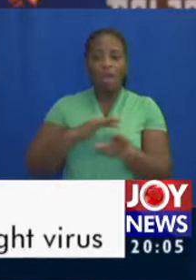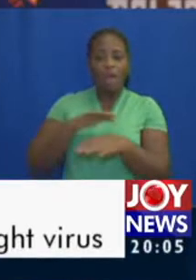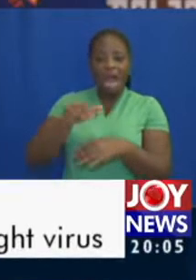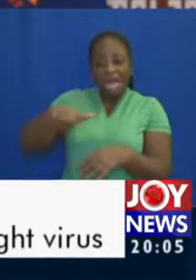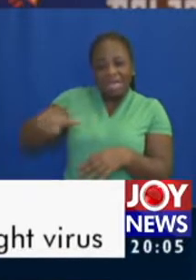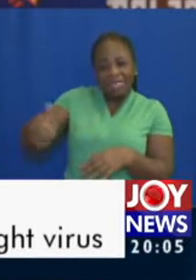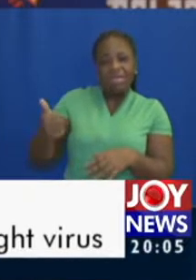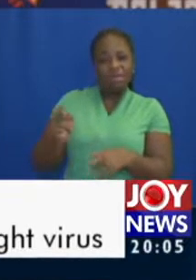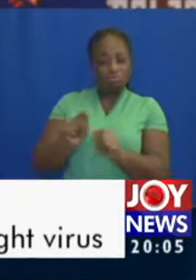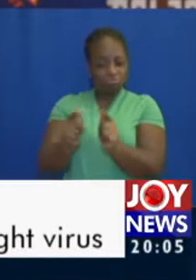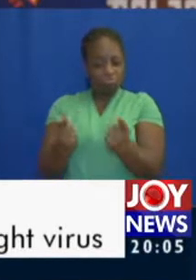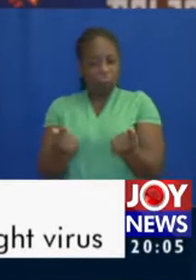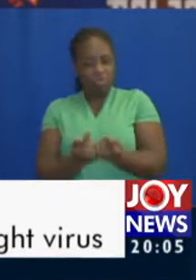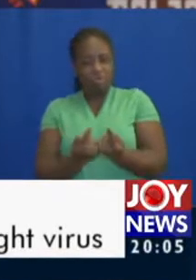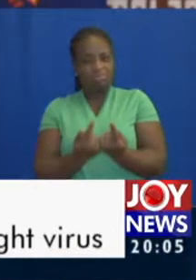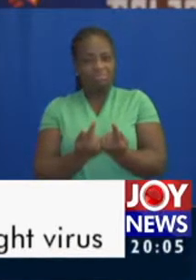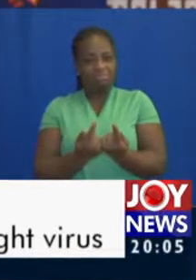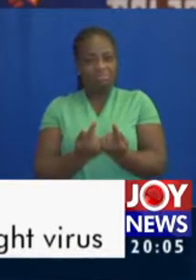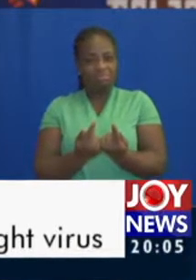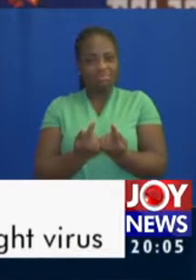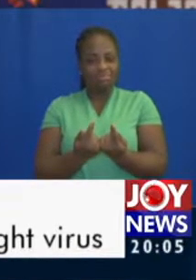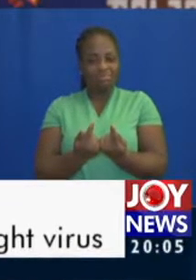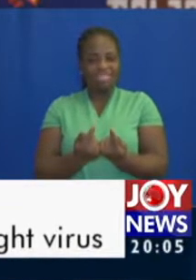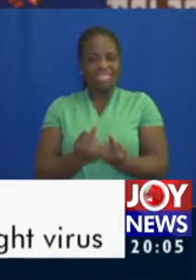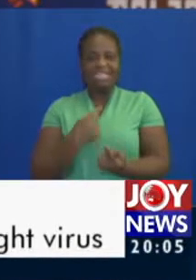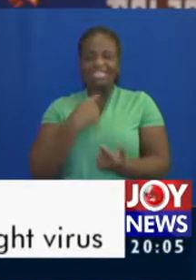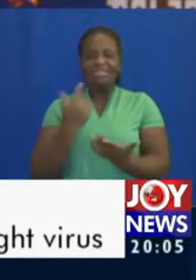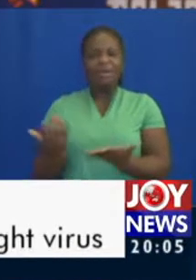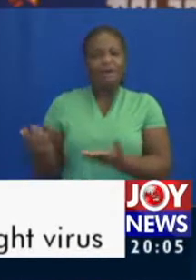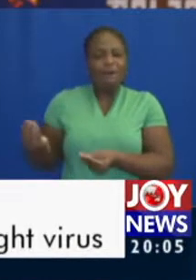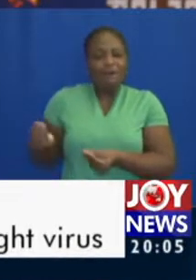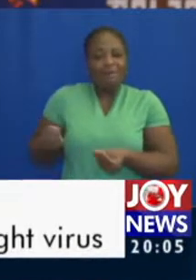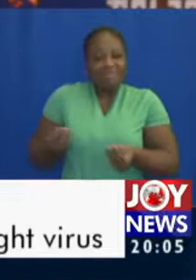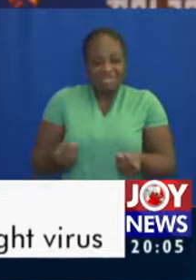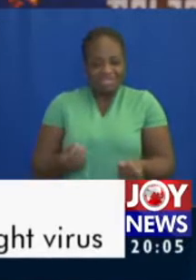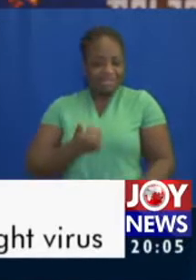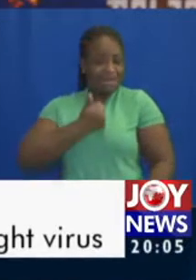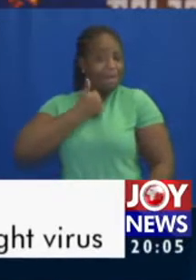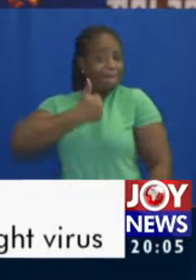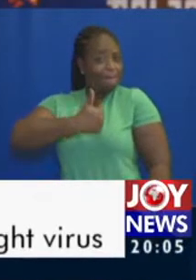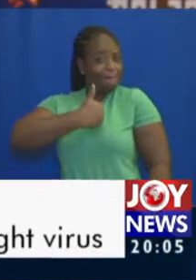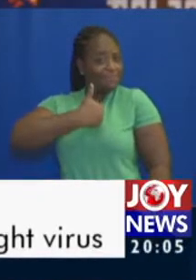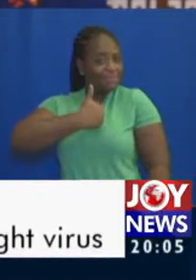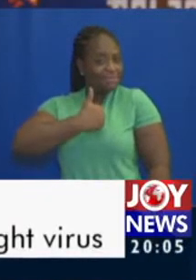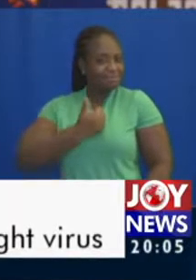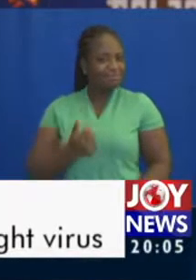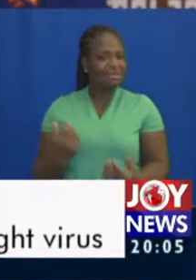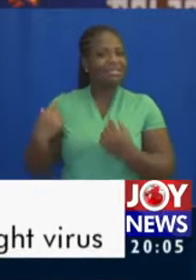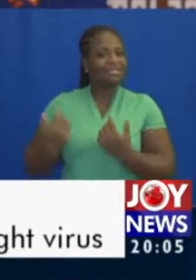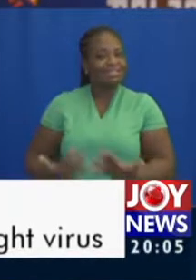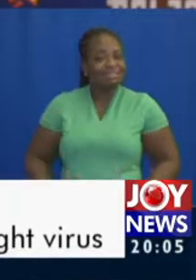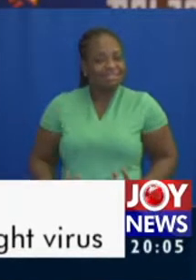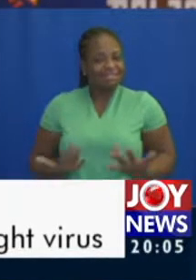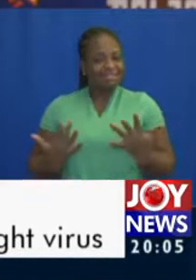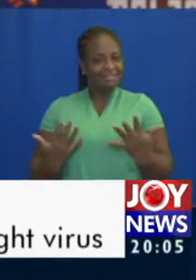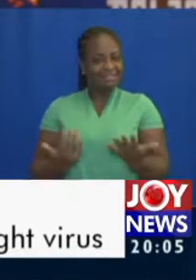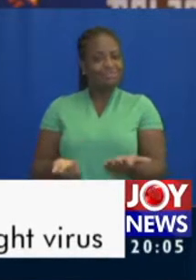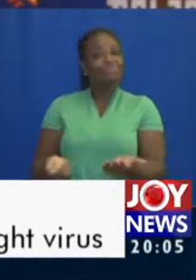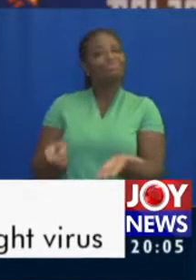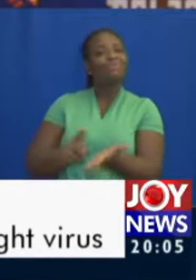those who offered delicate personal sacrifices in the event of the